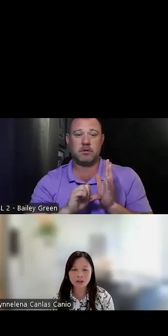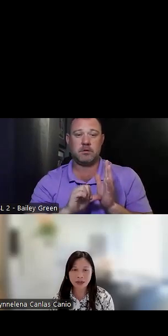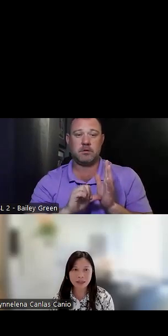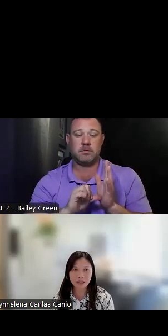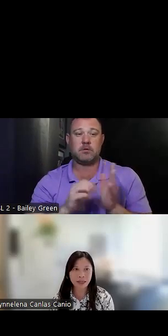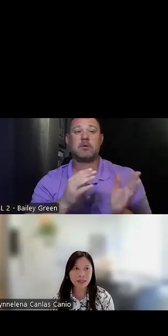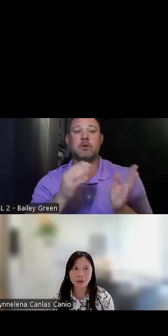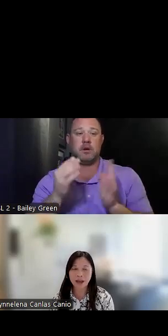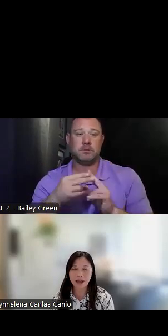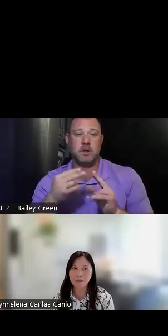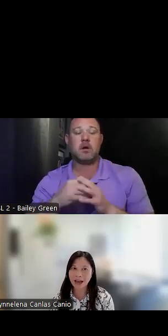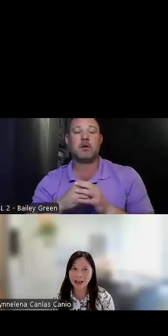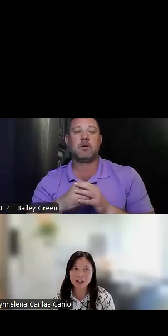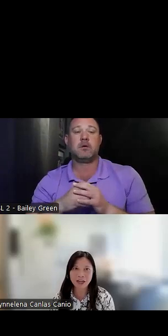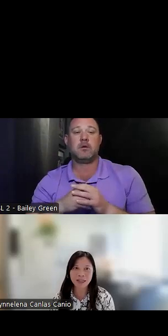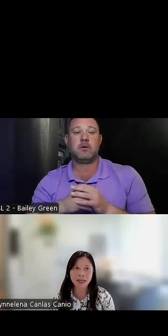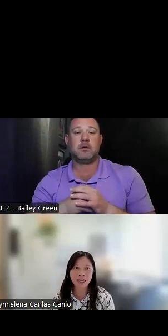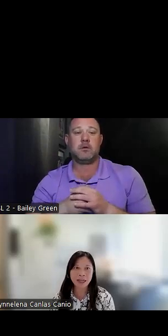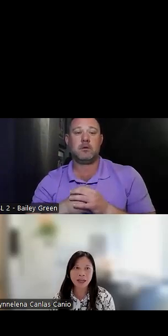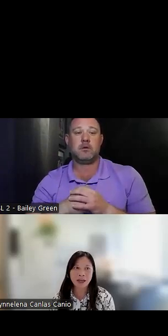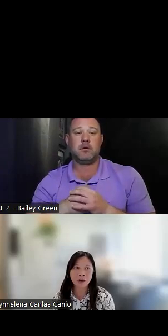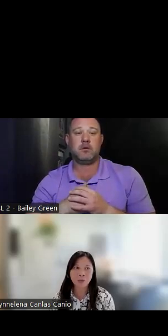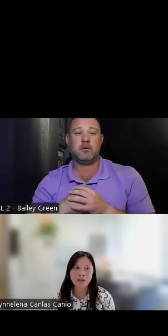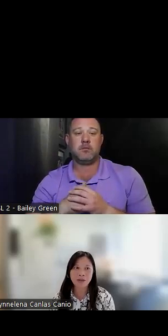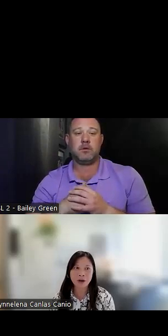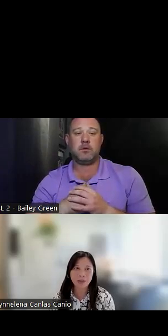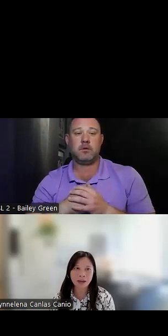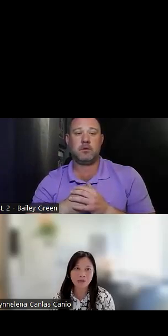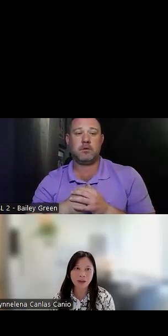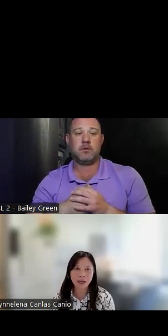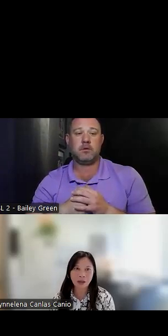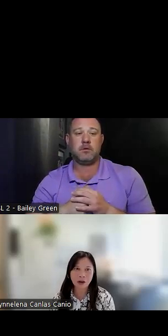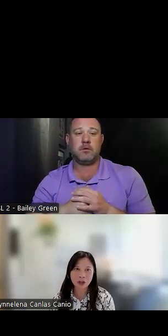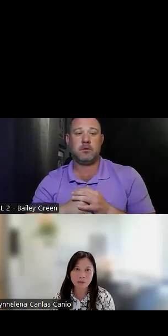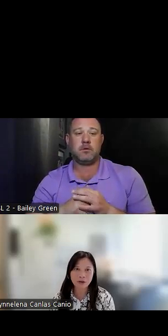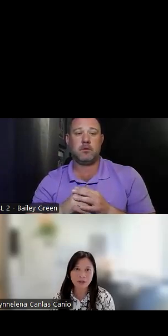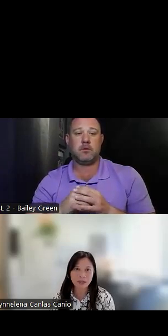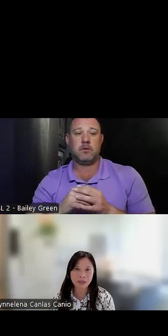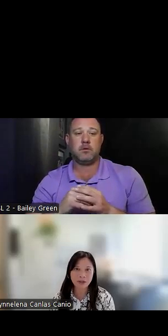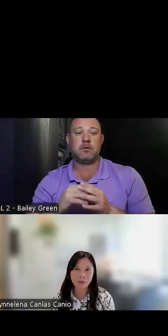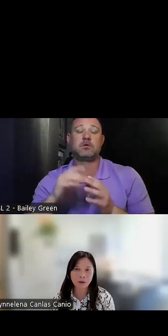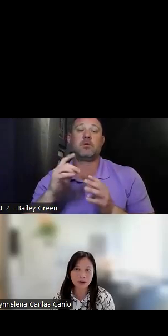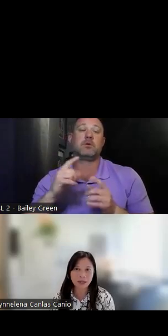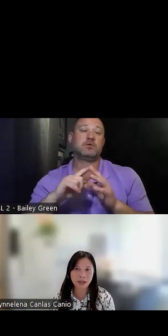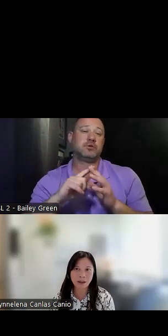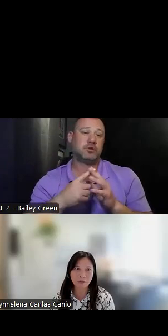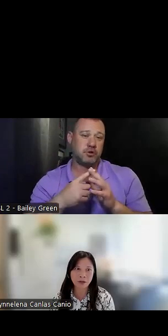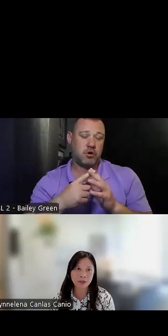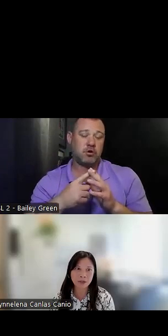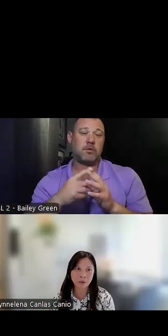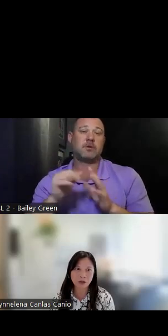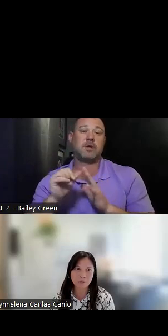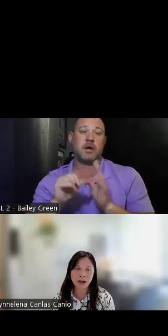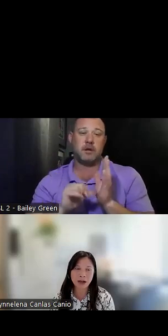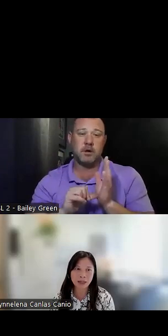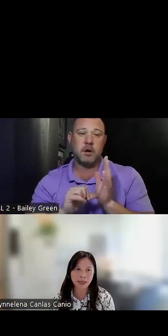Let's go to the next slide. So we have a pack agenda. We'll start with the navigating long-term services and supports and California's